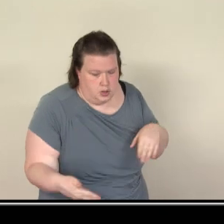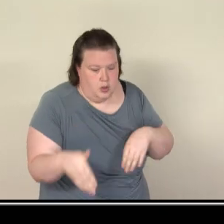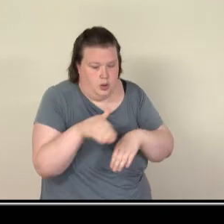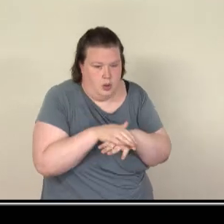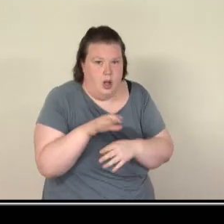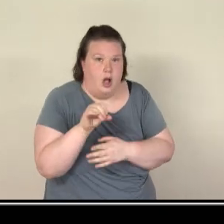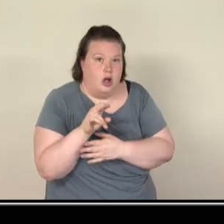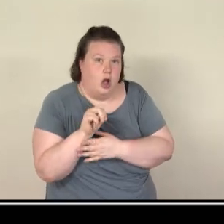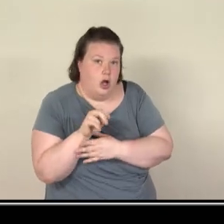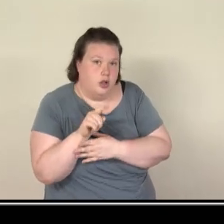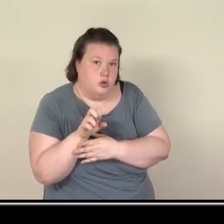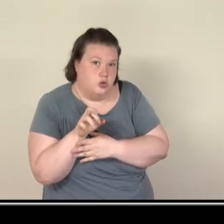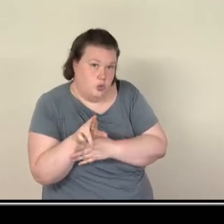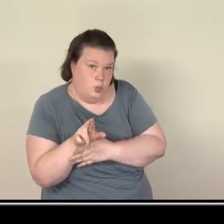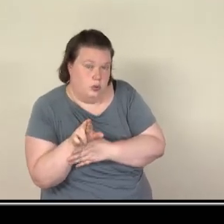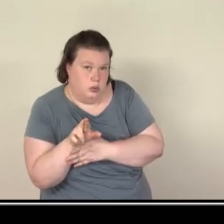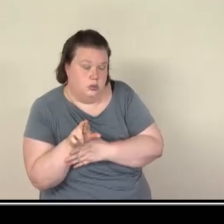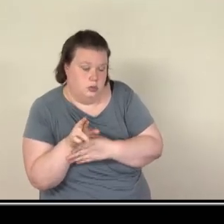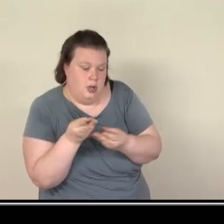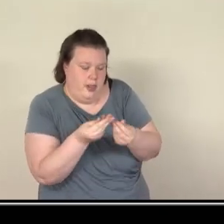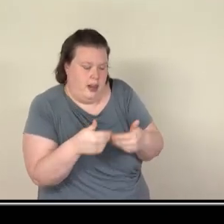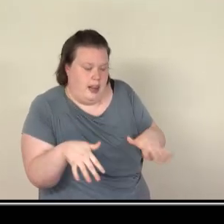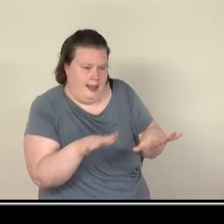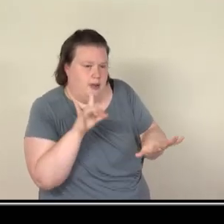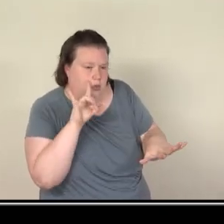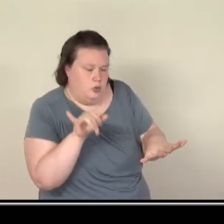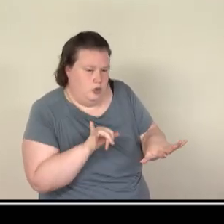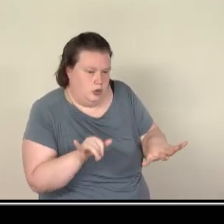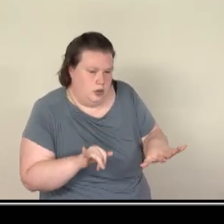So you're seeing a little bit of that topography show through.